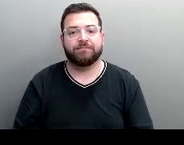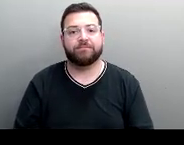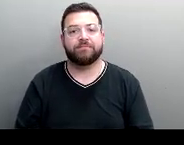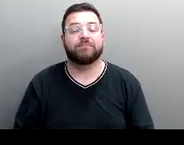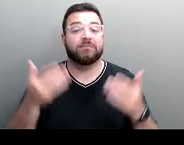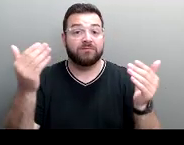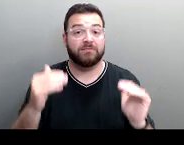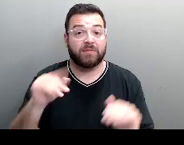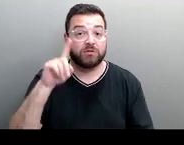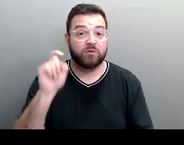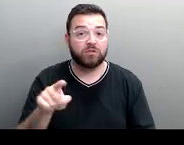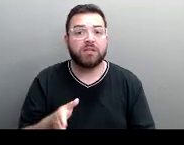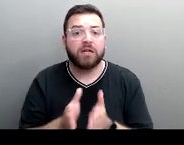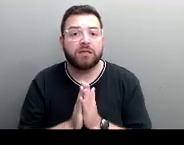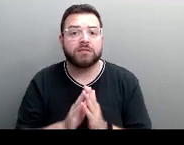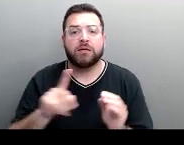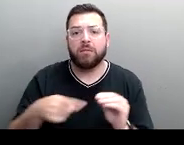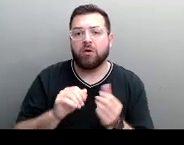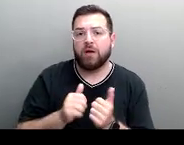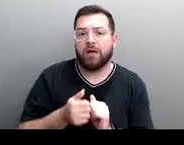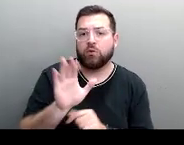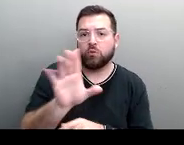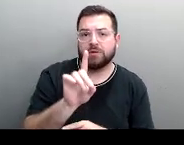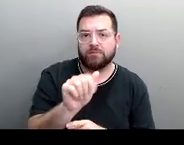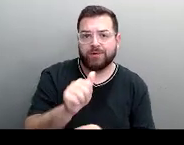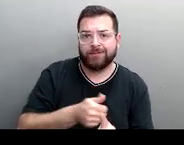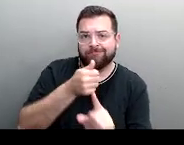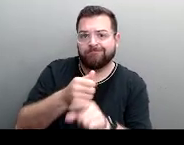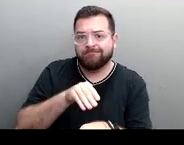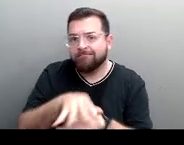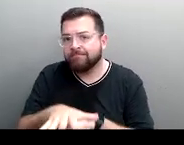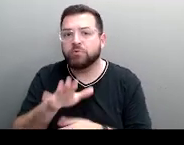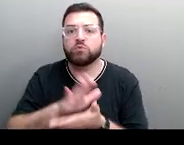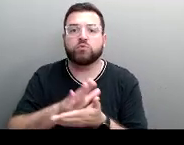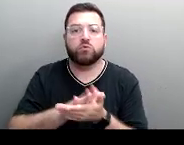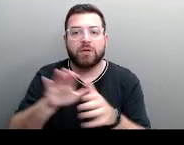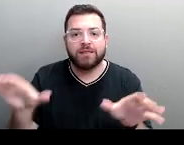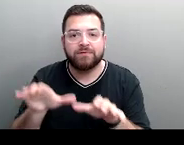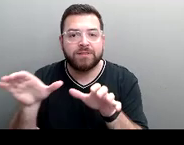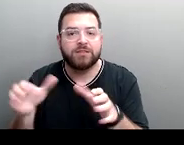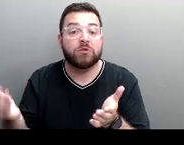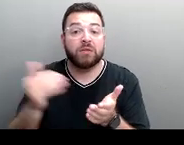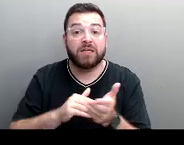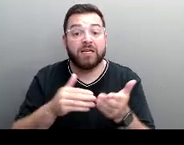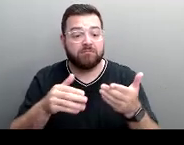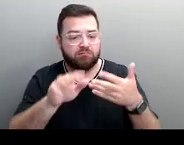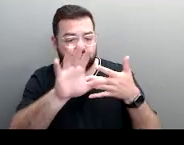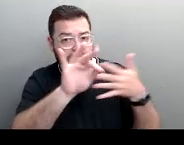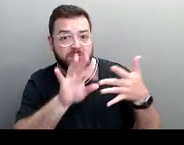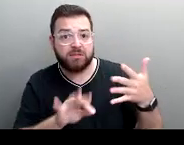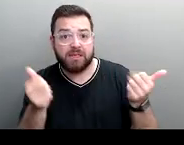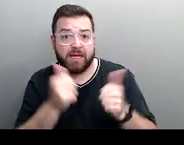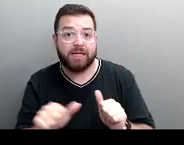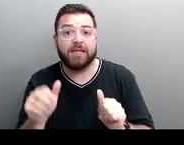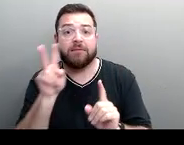The next question asks how your disability affects your school-related activities. So once again, you would select any that apply to you. However,